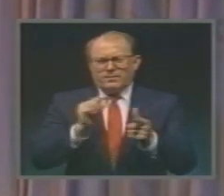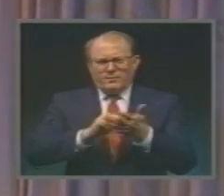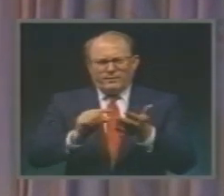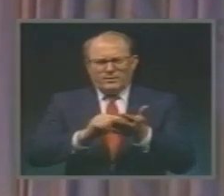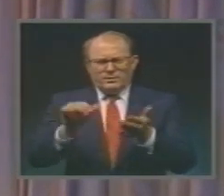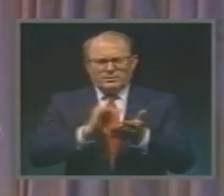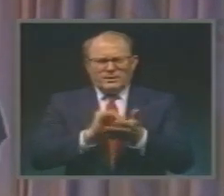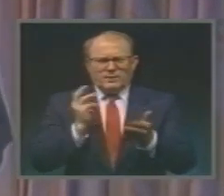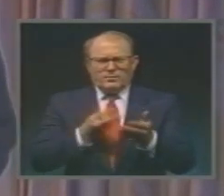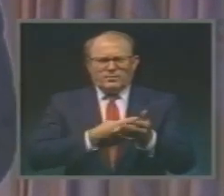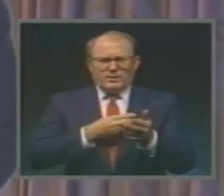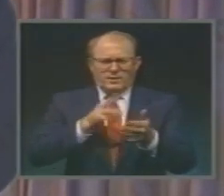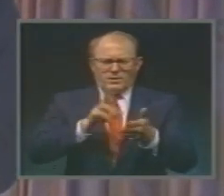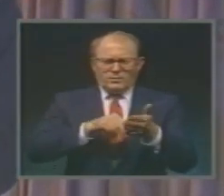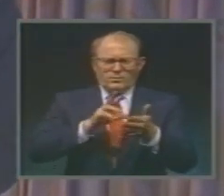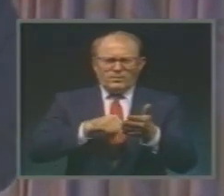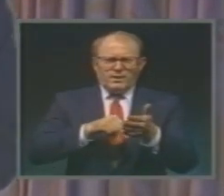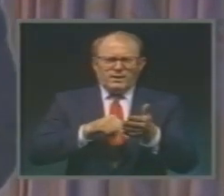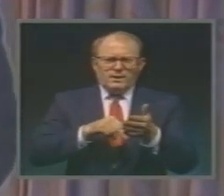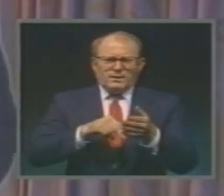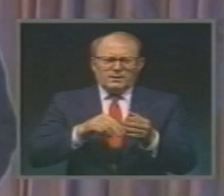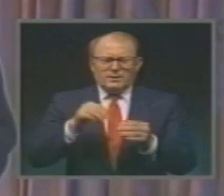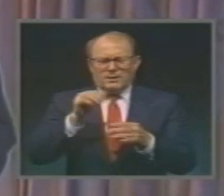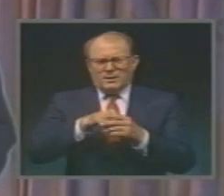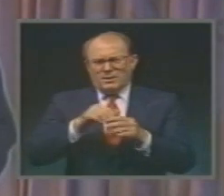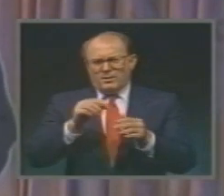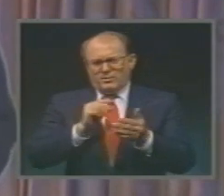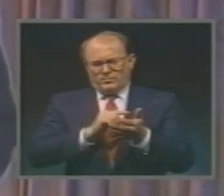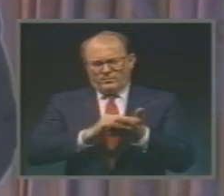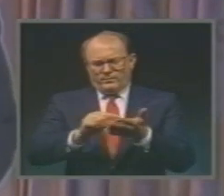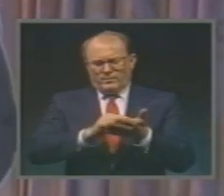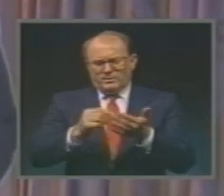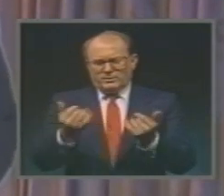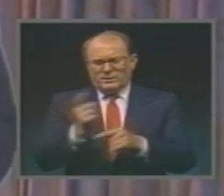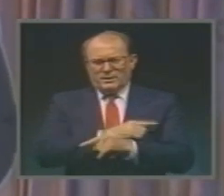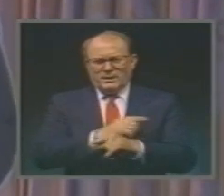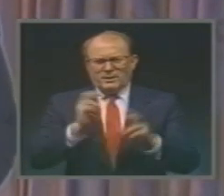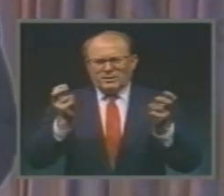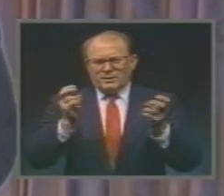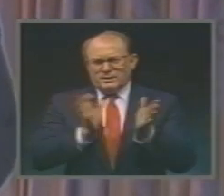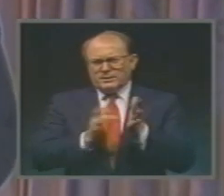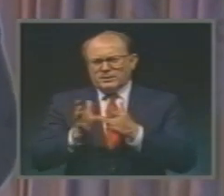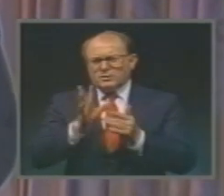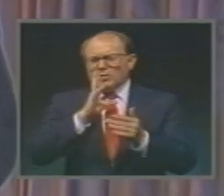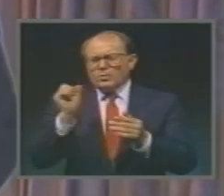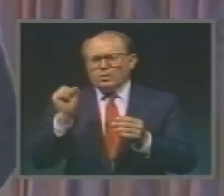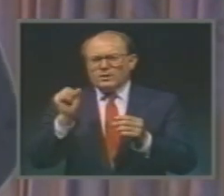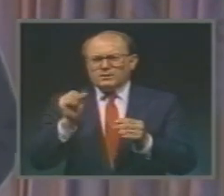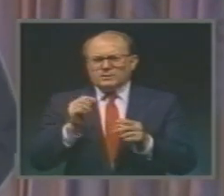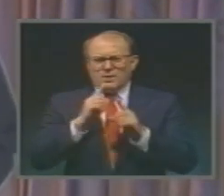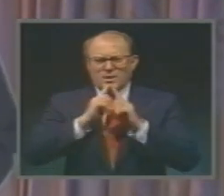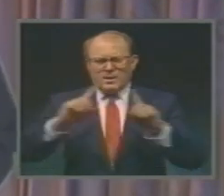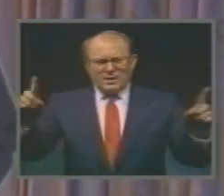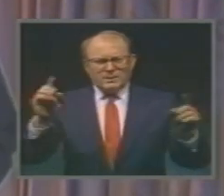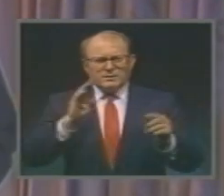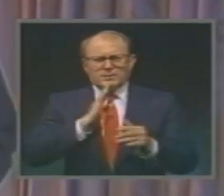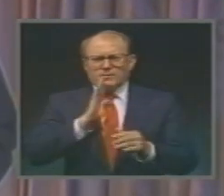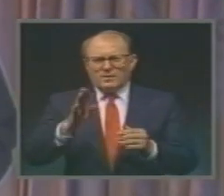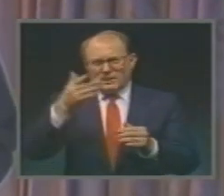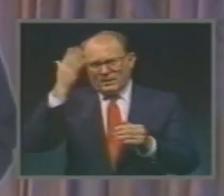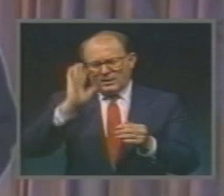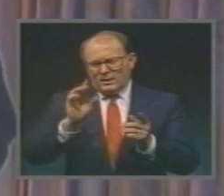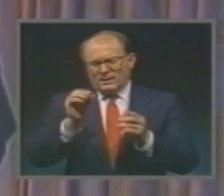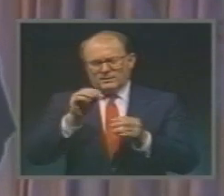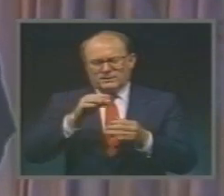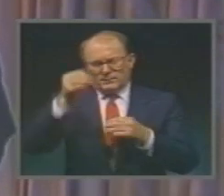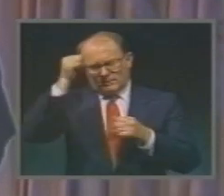we read from the outset of our scripture reading today, he was powerfully declared to be God's Son according to the